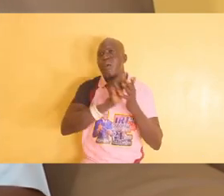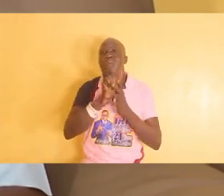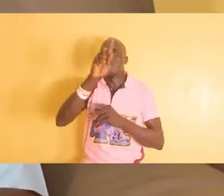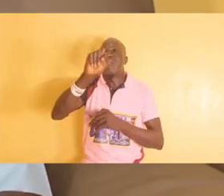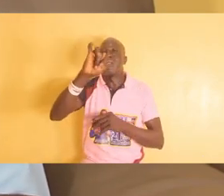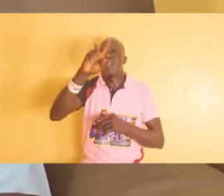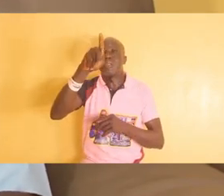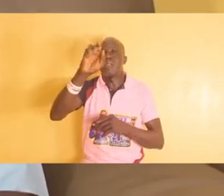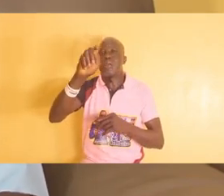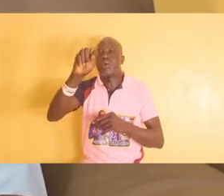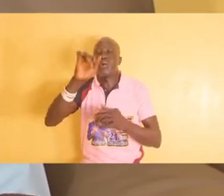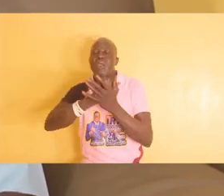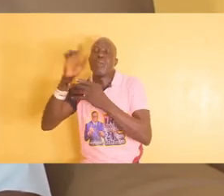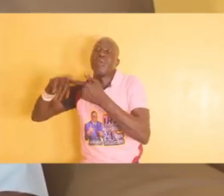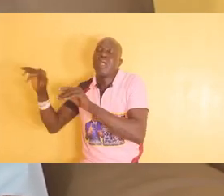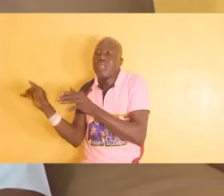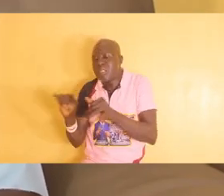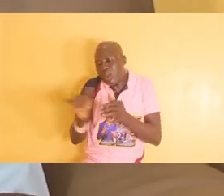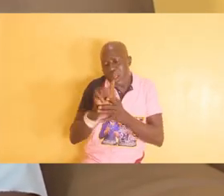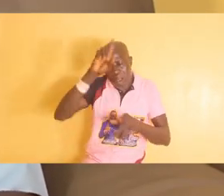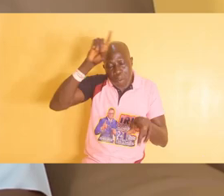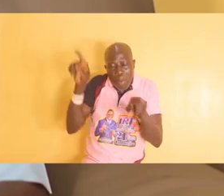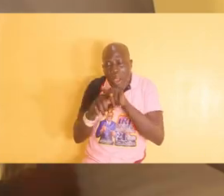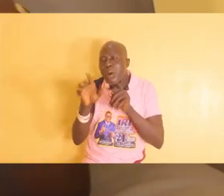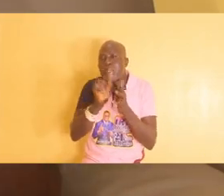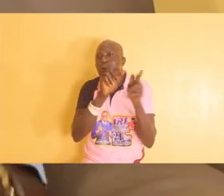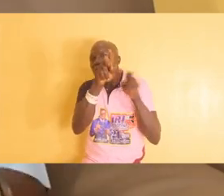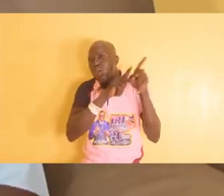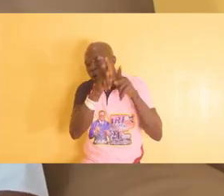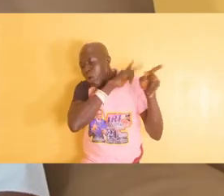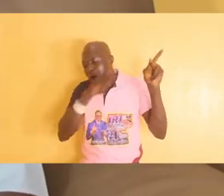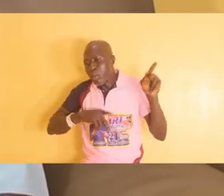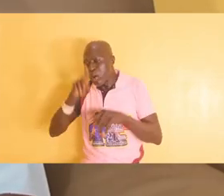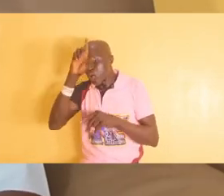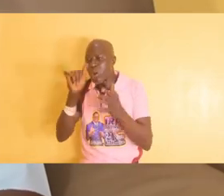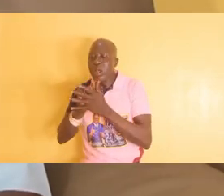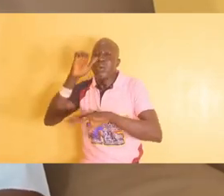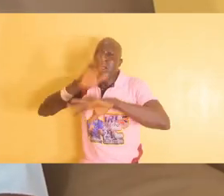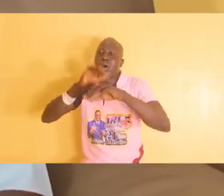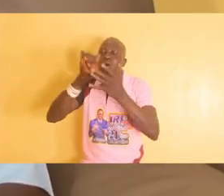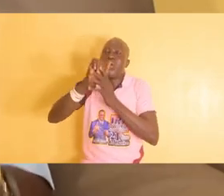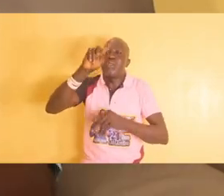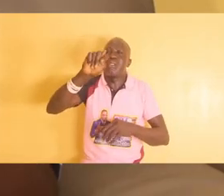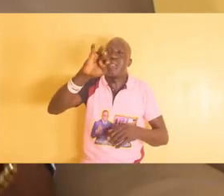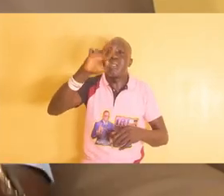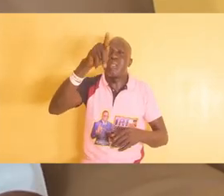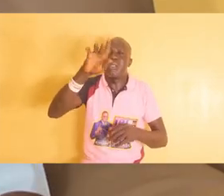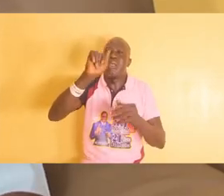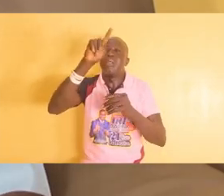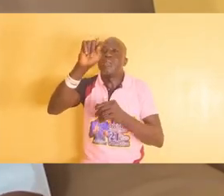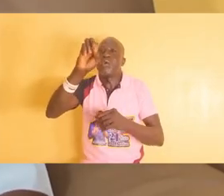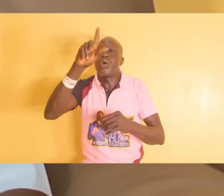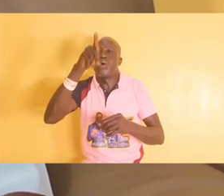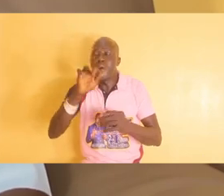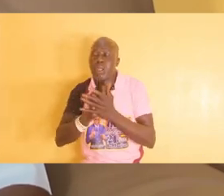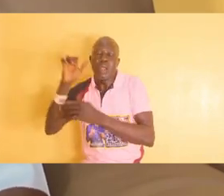also. By the grace of God. Babasebioba One. Babasebioba One. That's why we are saying. On our TikTok. Listen to me,